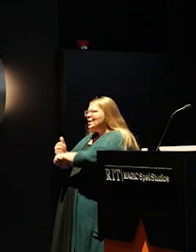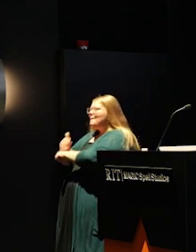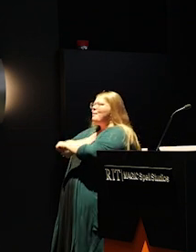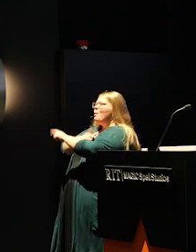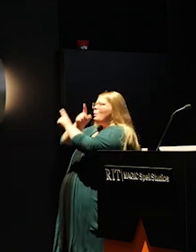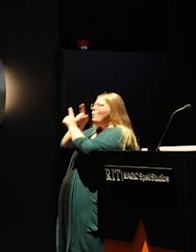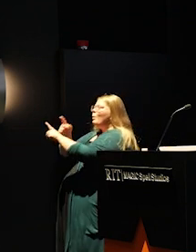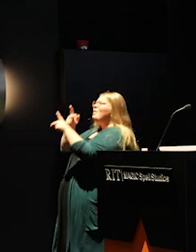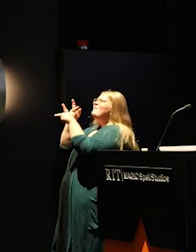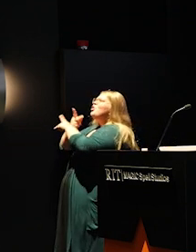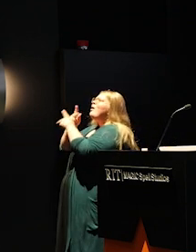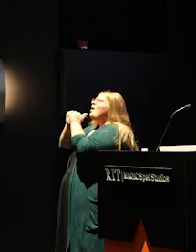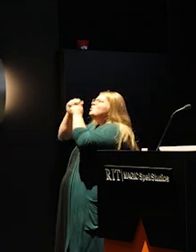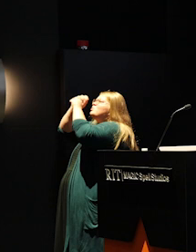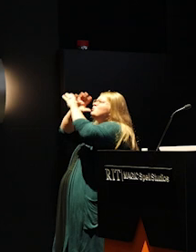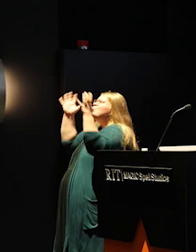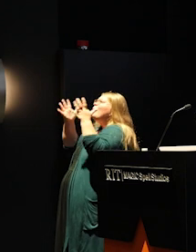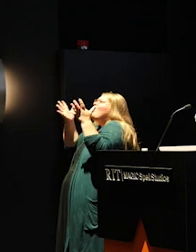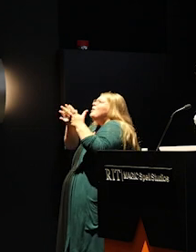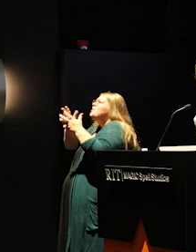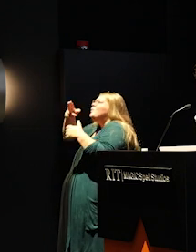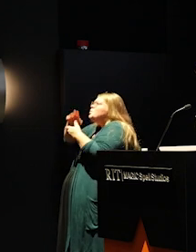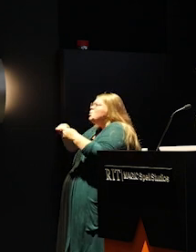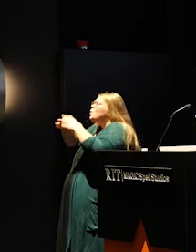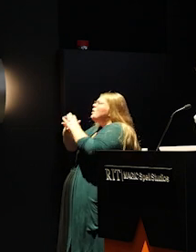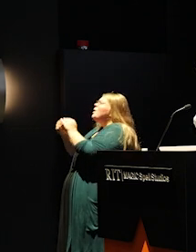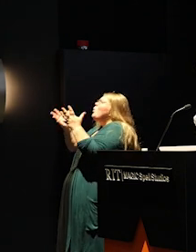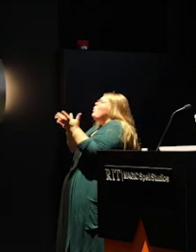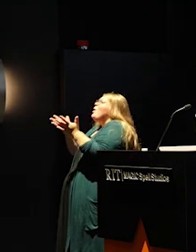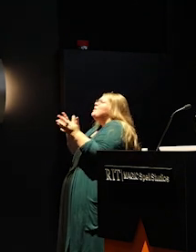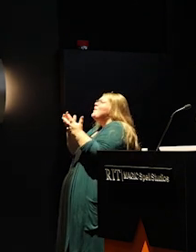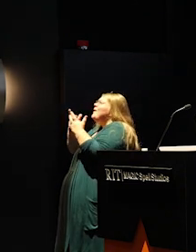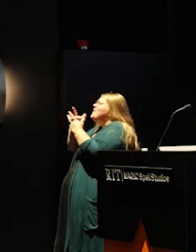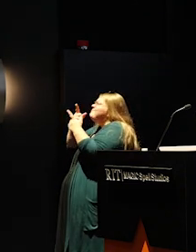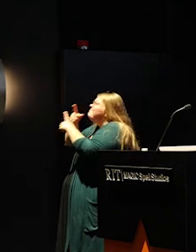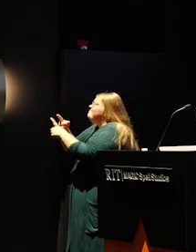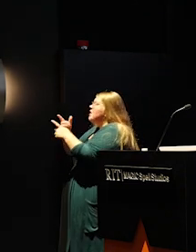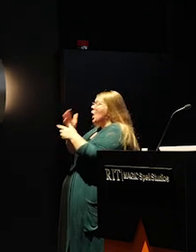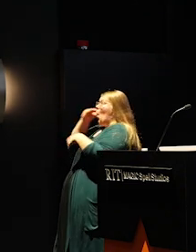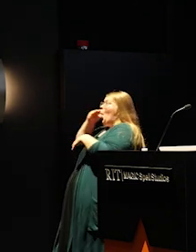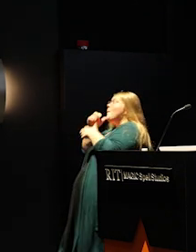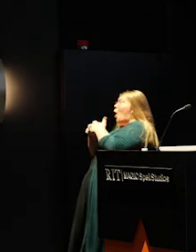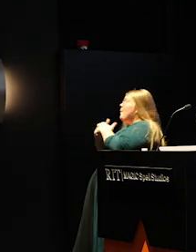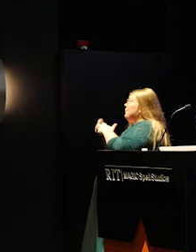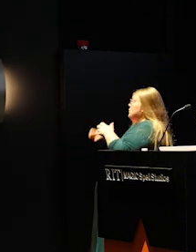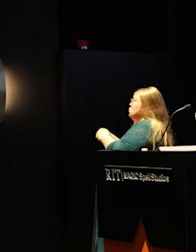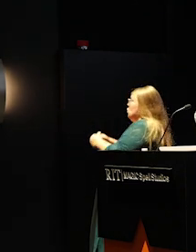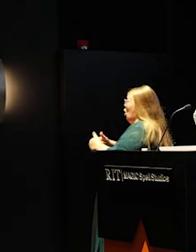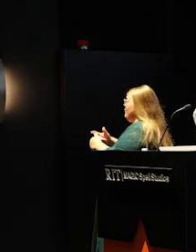be some way that some fulcrum, so I can design toward to solve the problem, to make people feel the